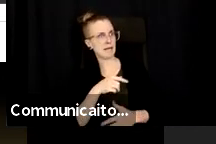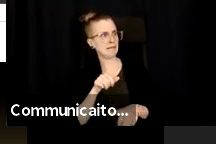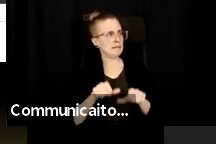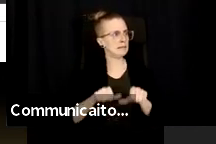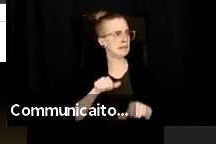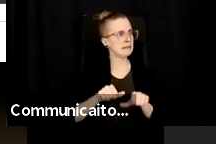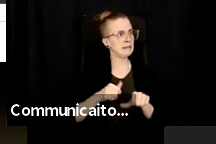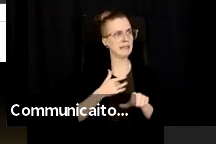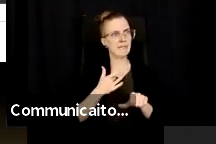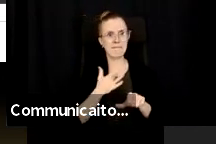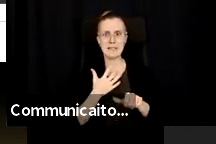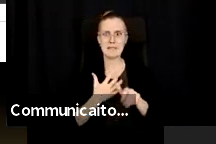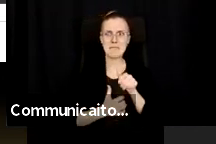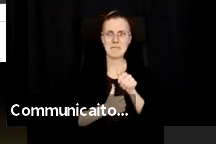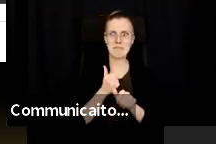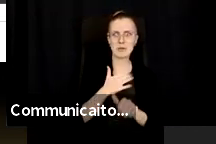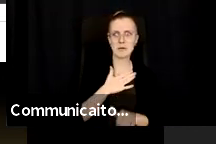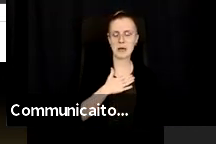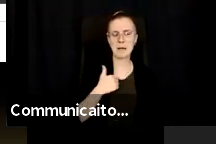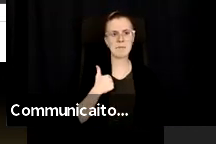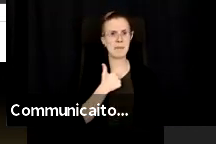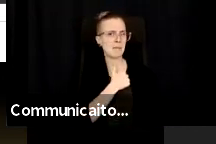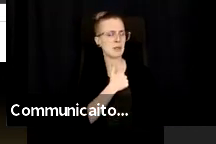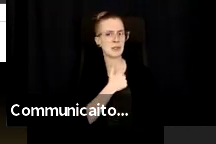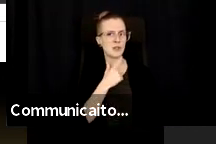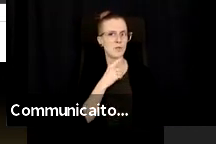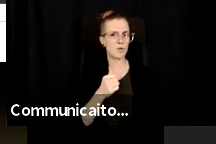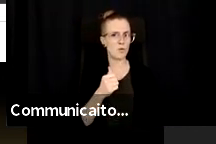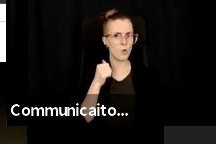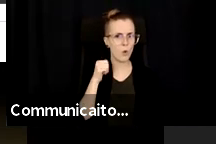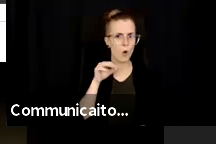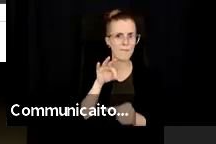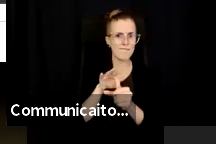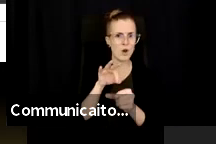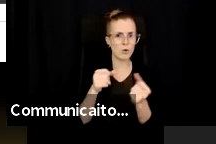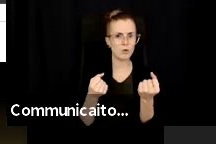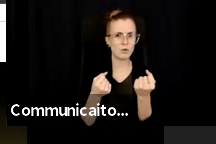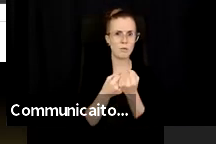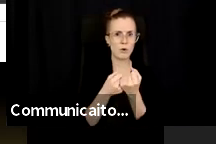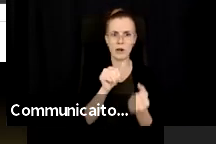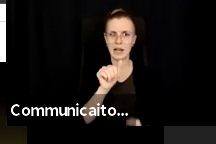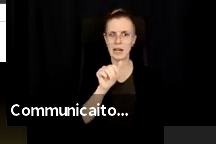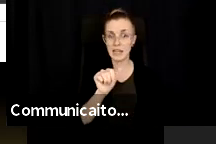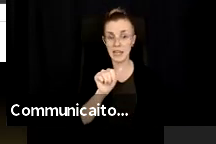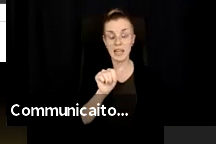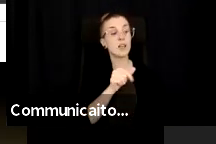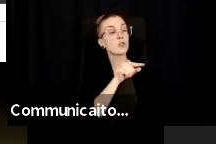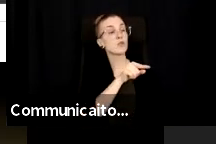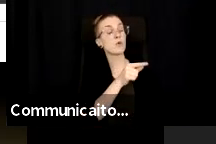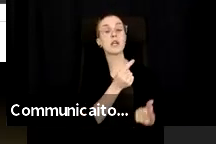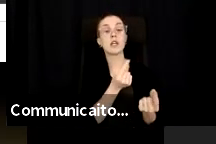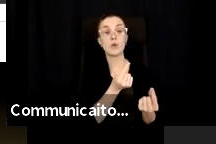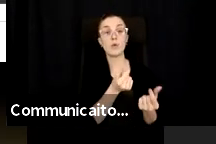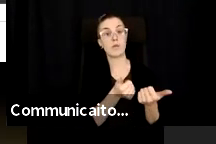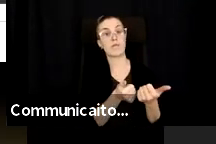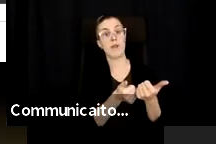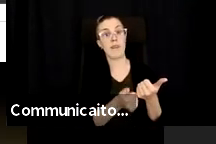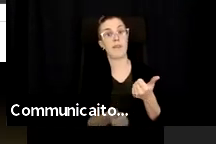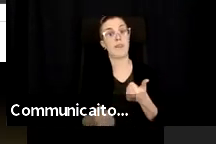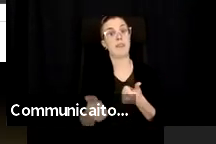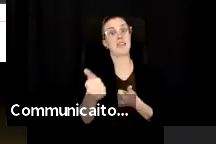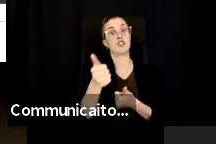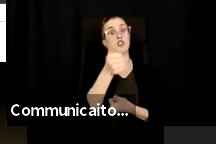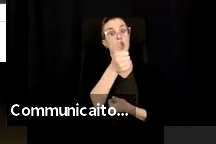not vote to support the ADA. So he told the sergeant at arms to lock